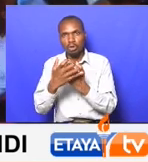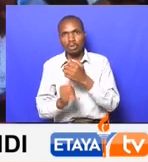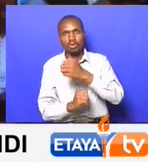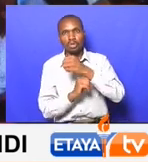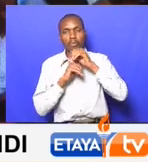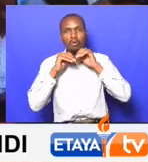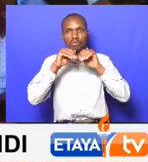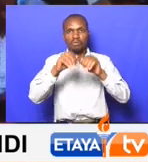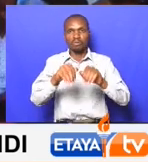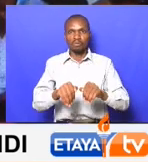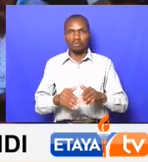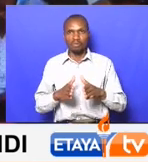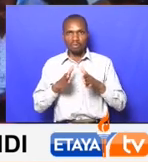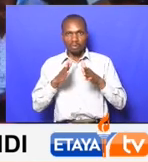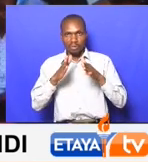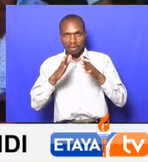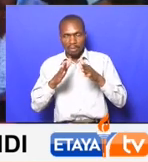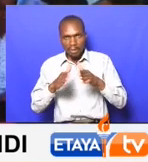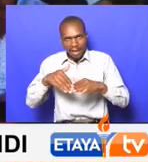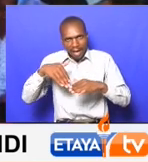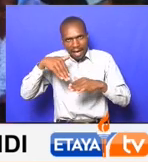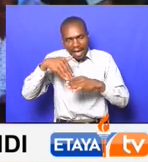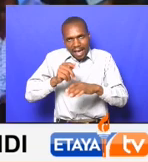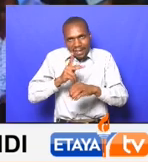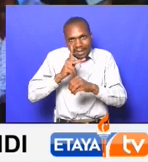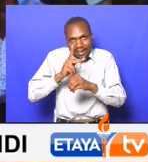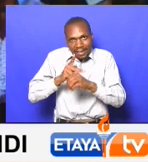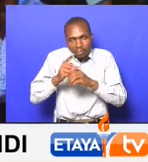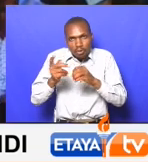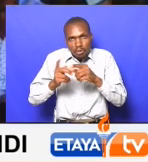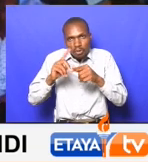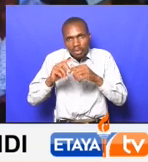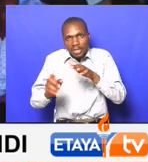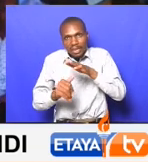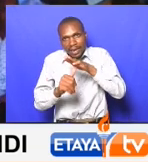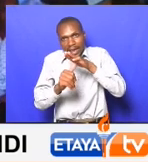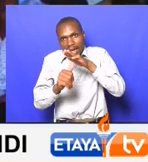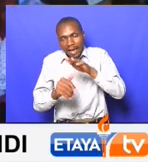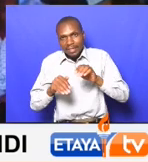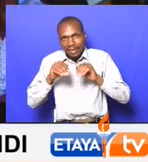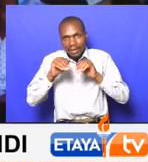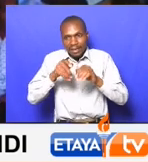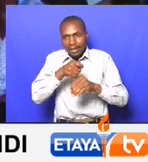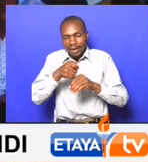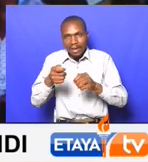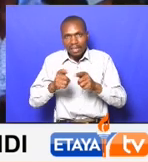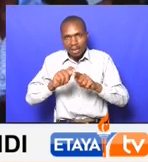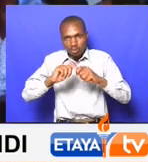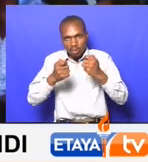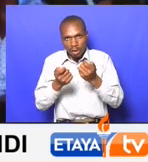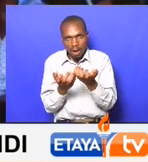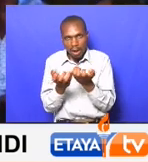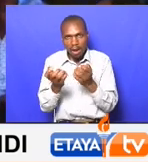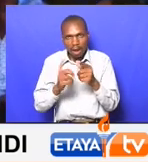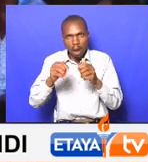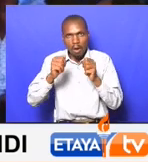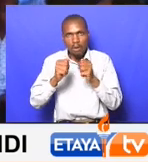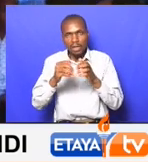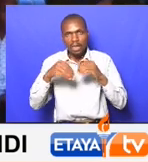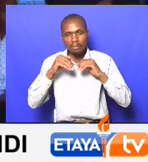cooperatives in bookkeeping and aggregation and market access for their